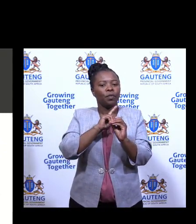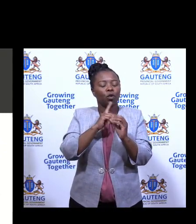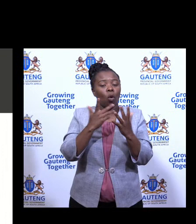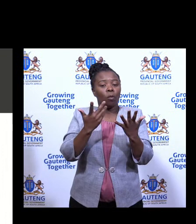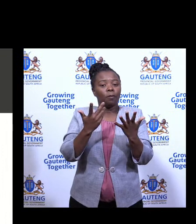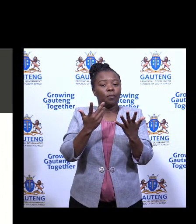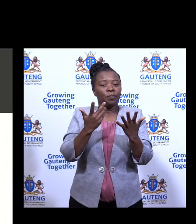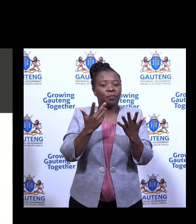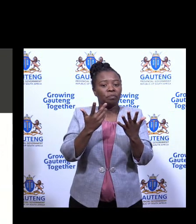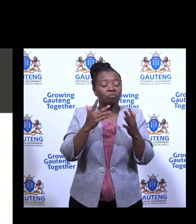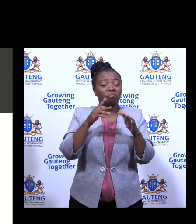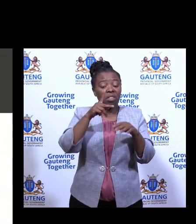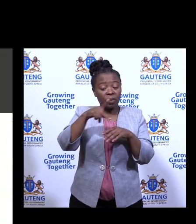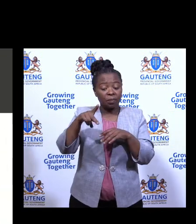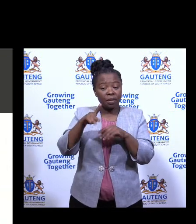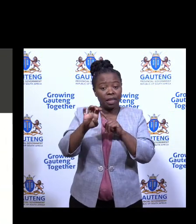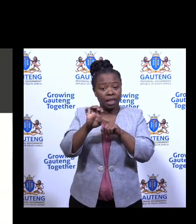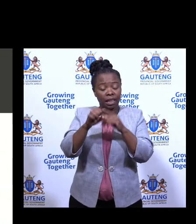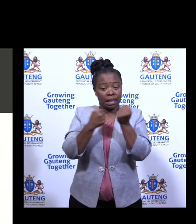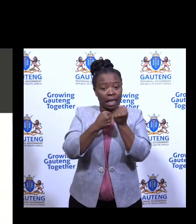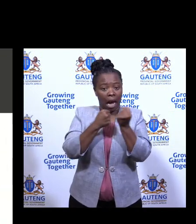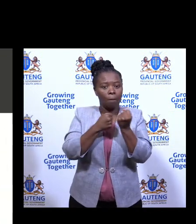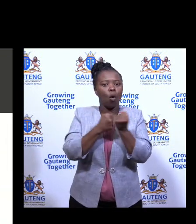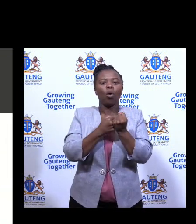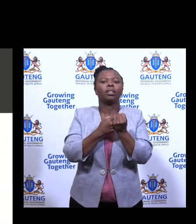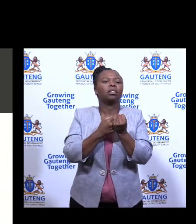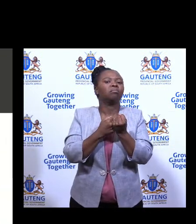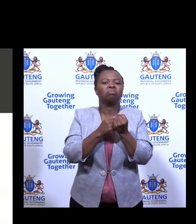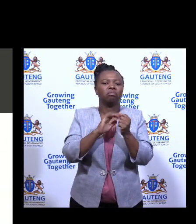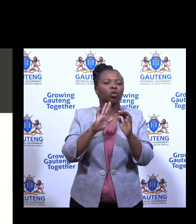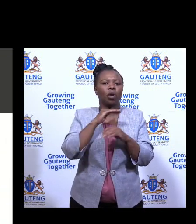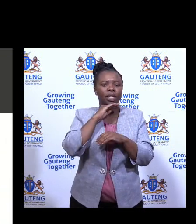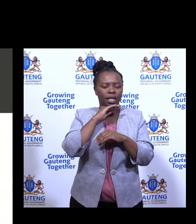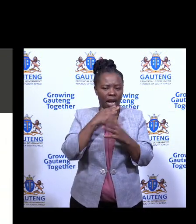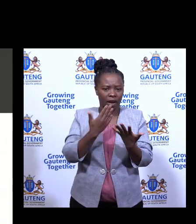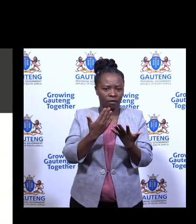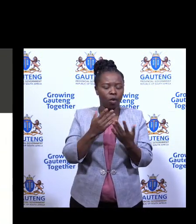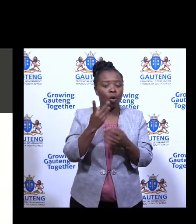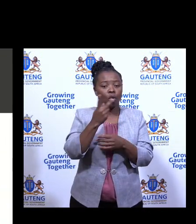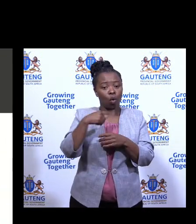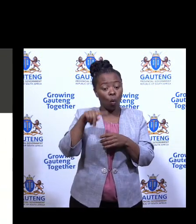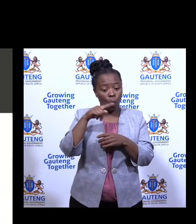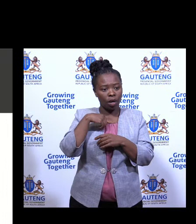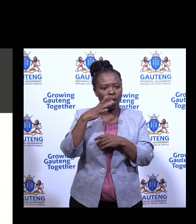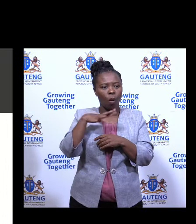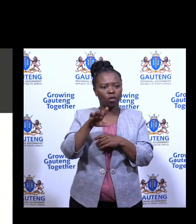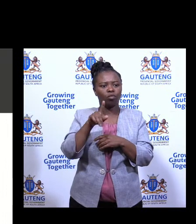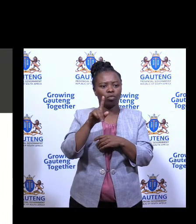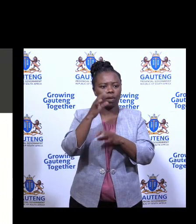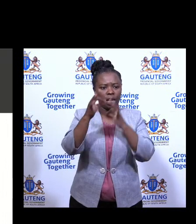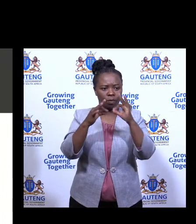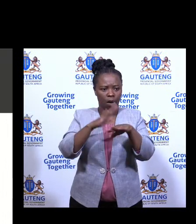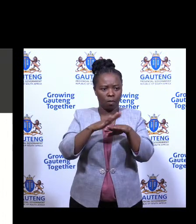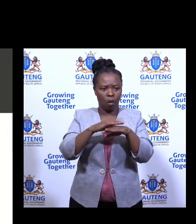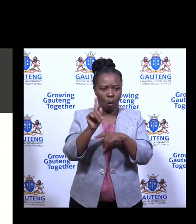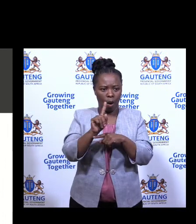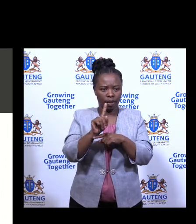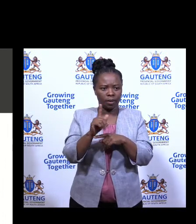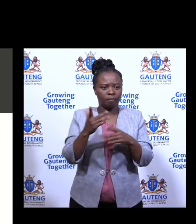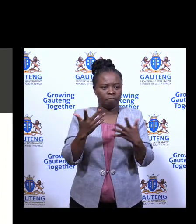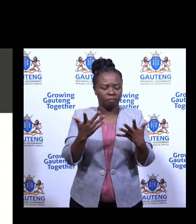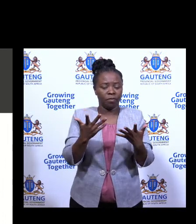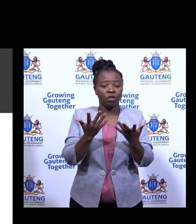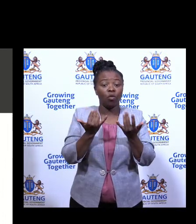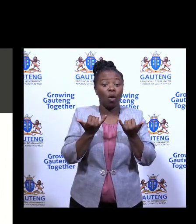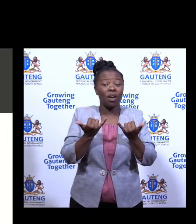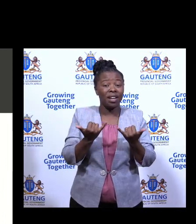support, and particularly for PPE within them. One of the things we would like to understand and that we would like to pick up on is that we're unable at